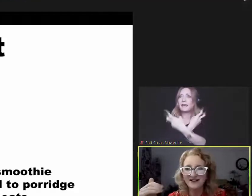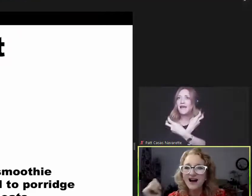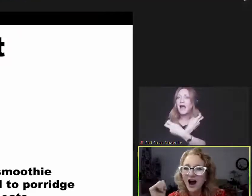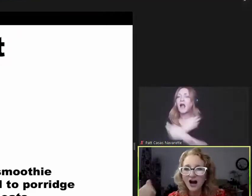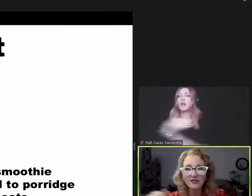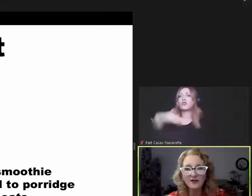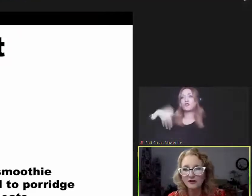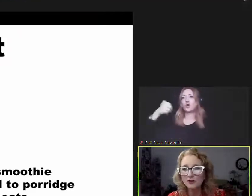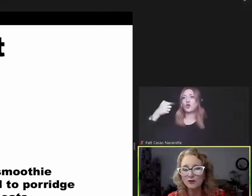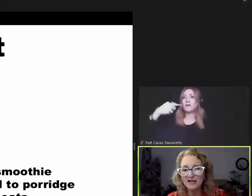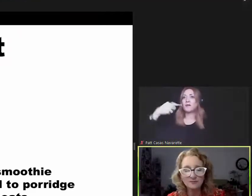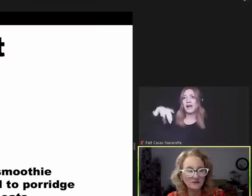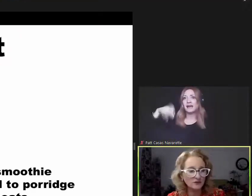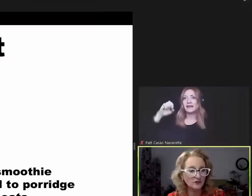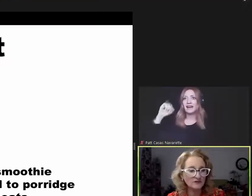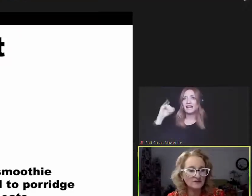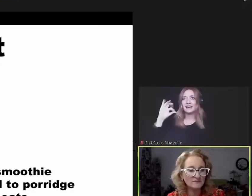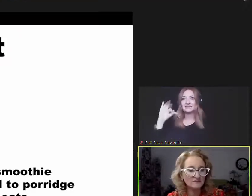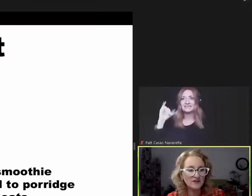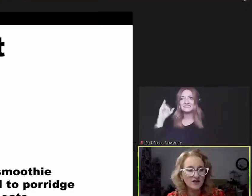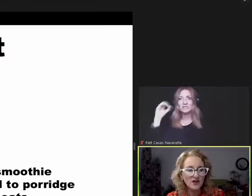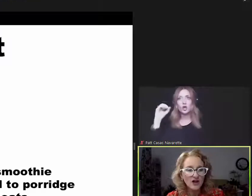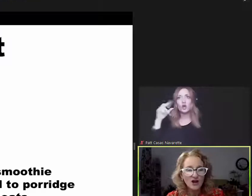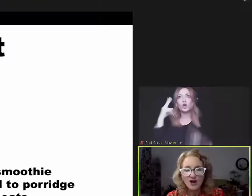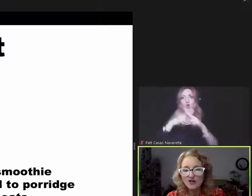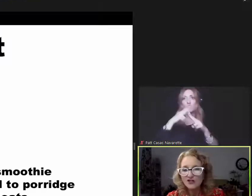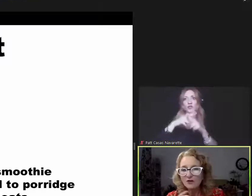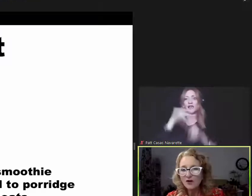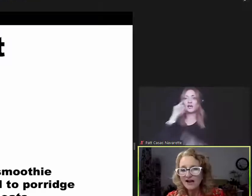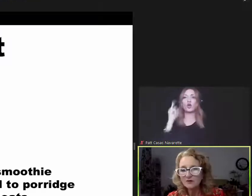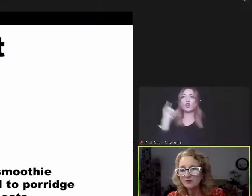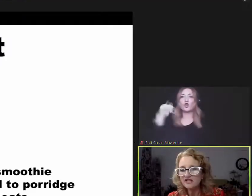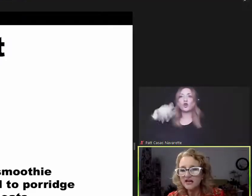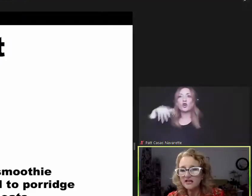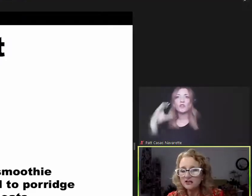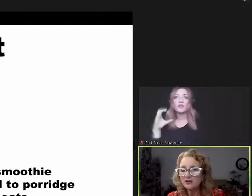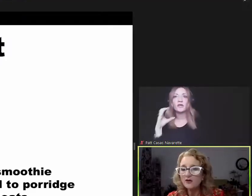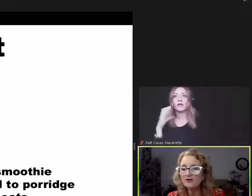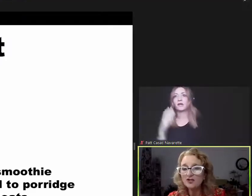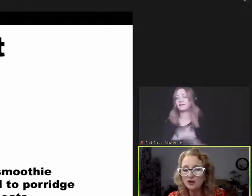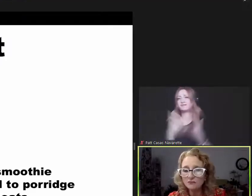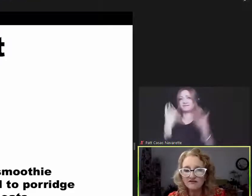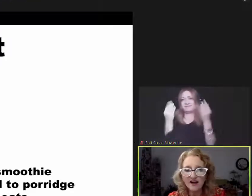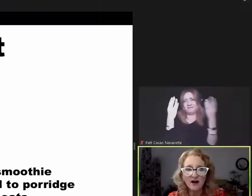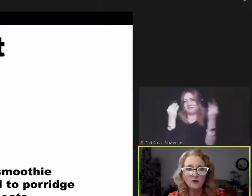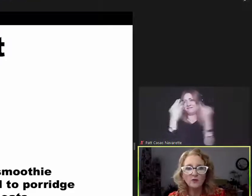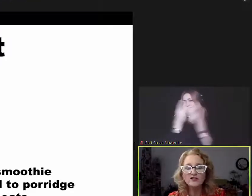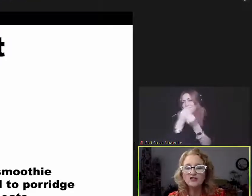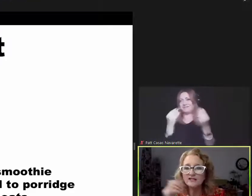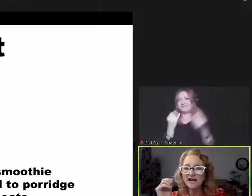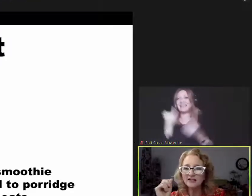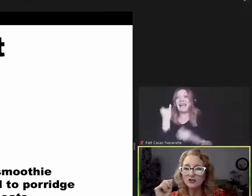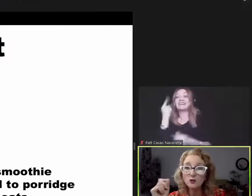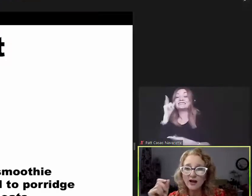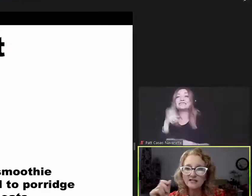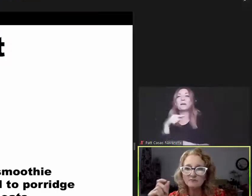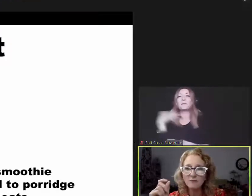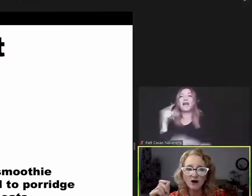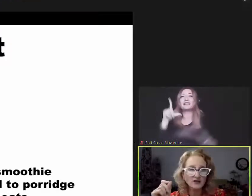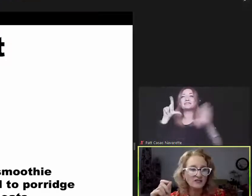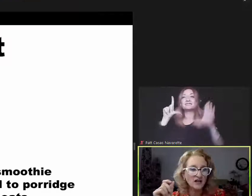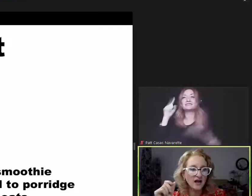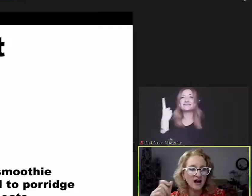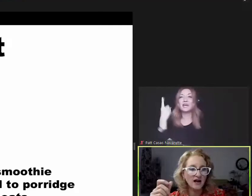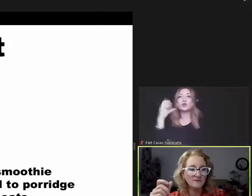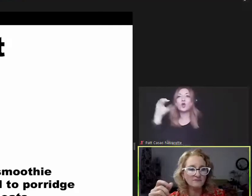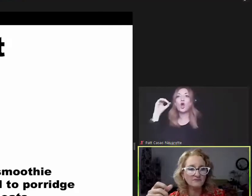71 other trace minerals. So as I was saying, you know, the Dermaval, which is a